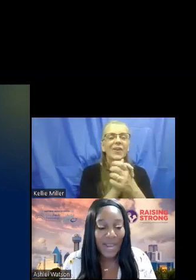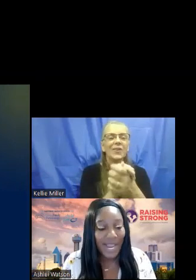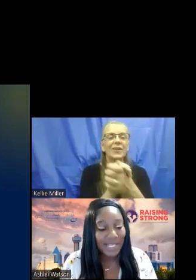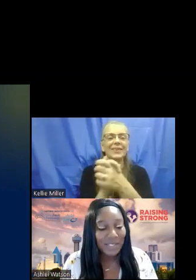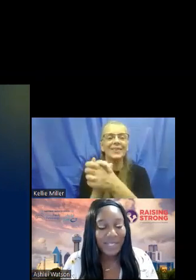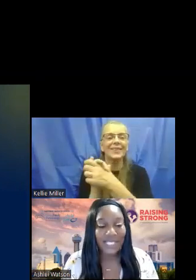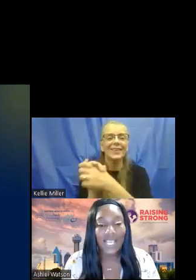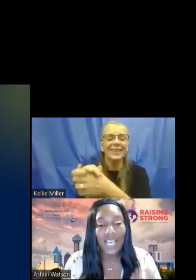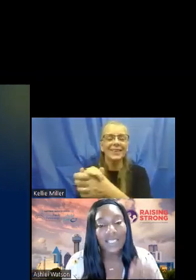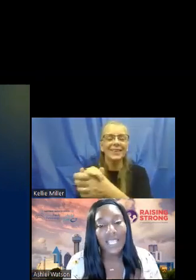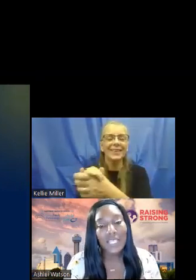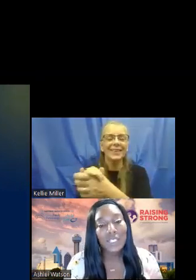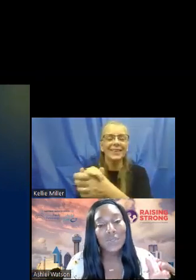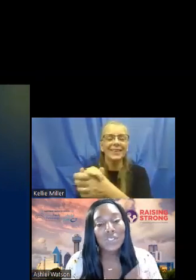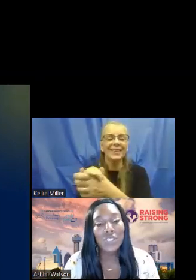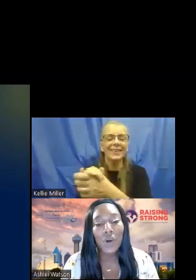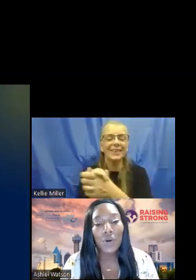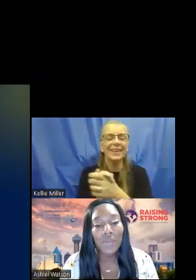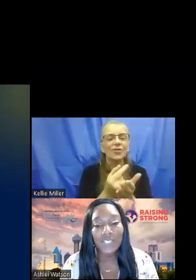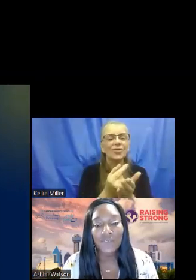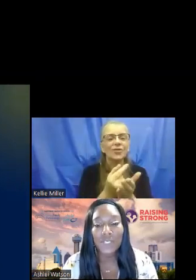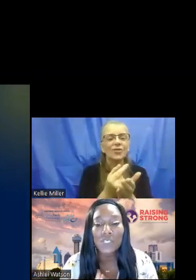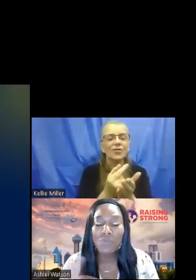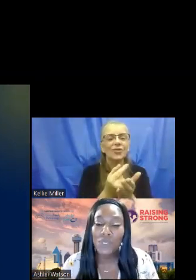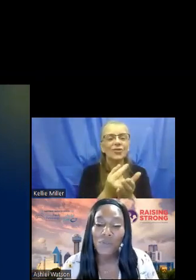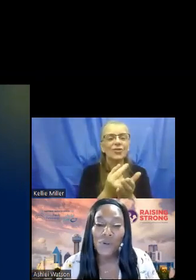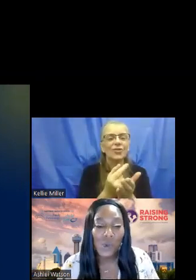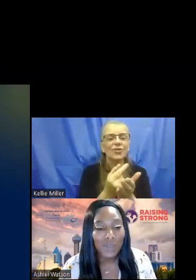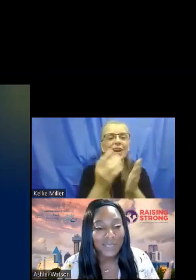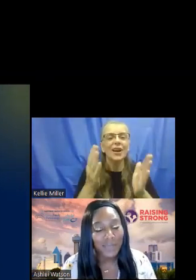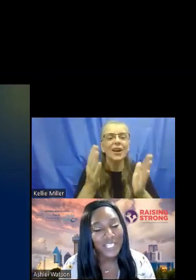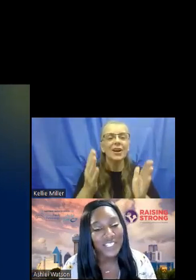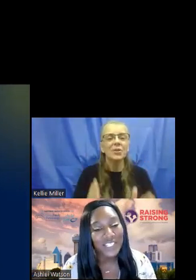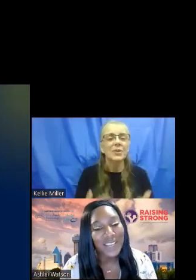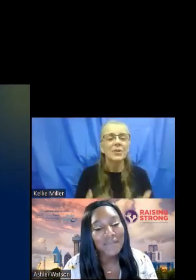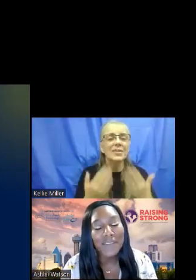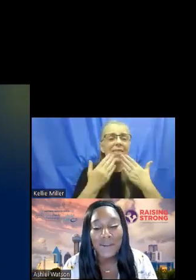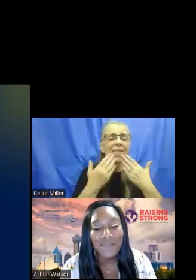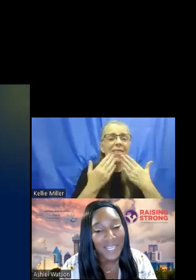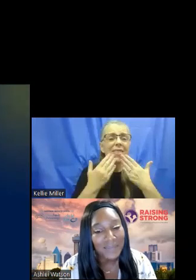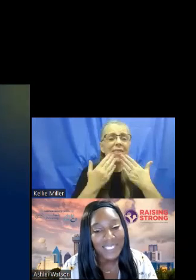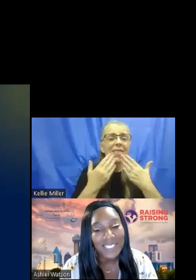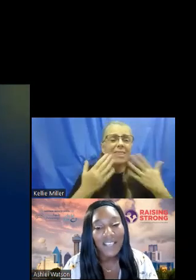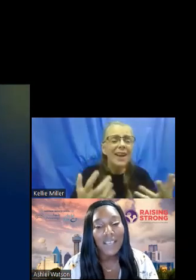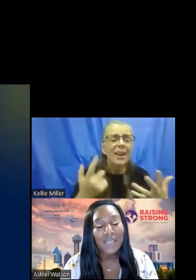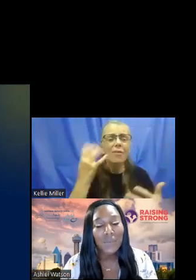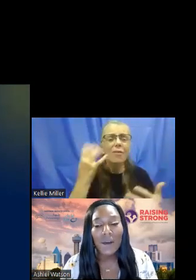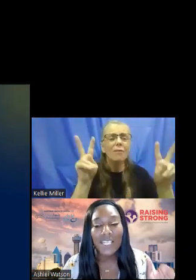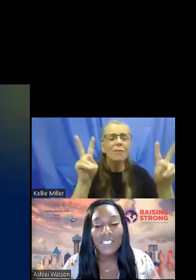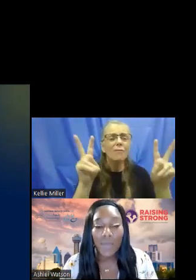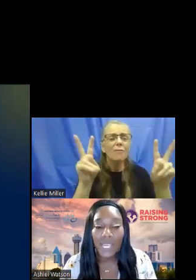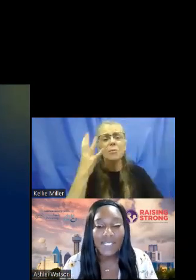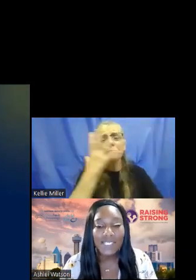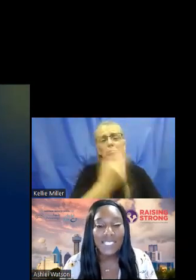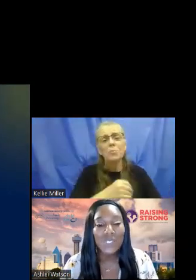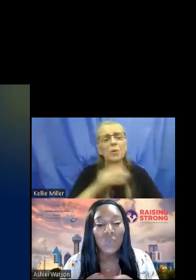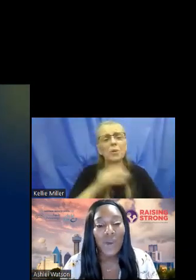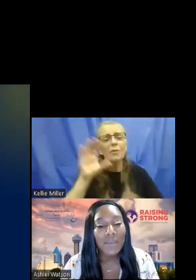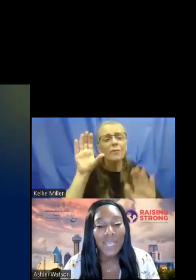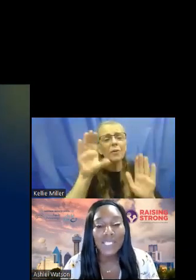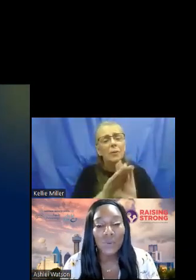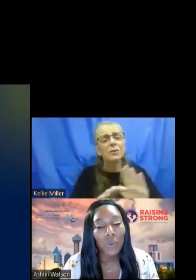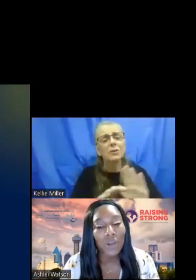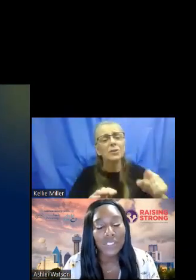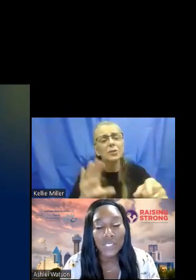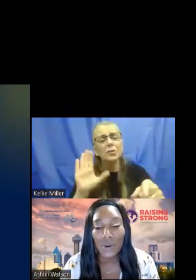Congratulations, graduates. Thank you so much for those beautiful quotes and pictures of your families. You all as parents, it's